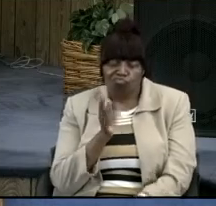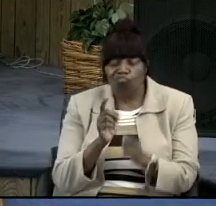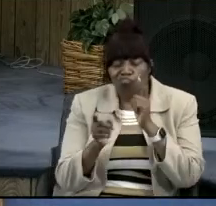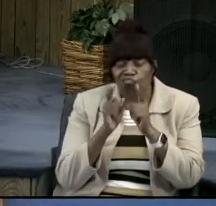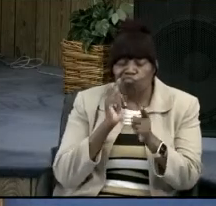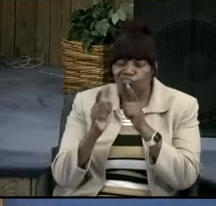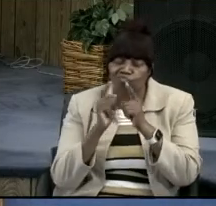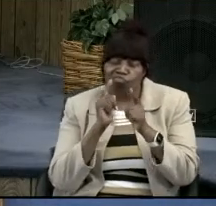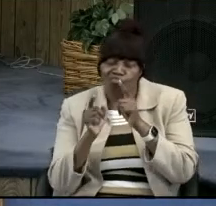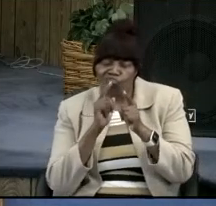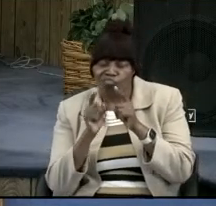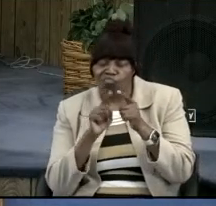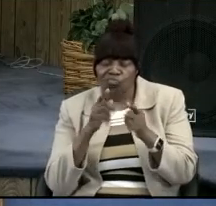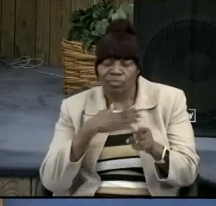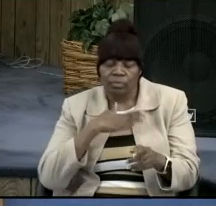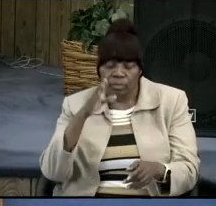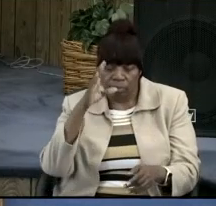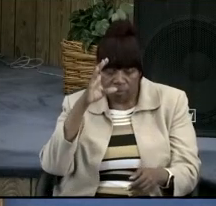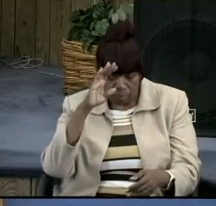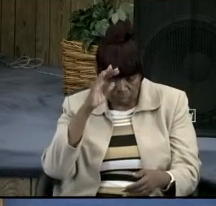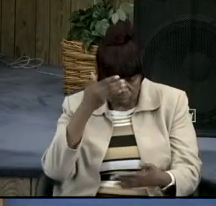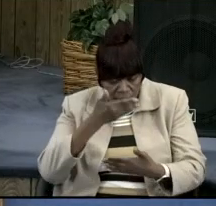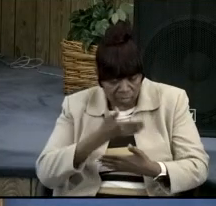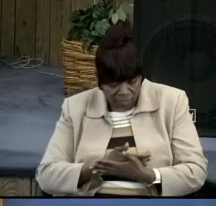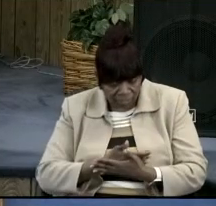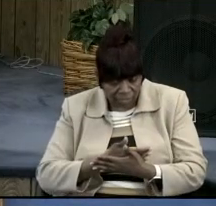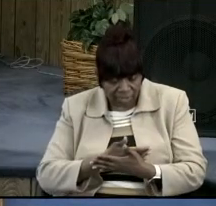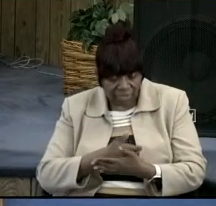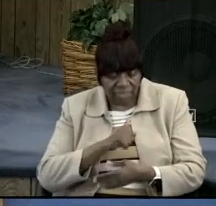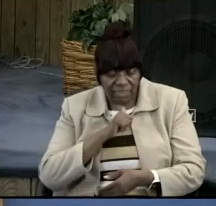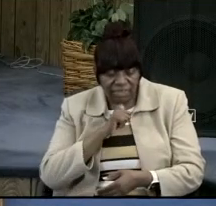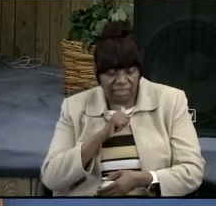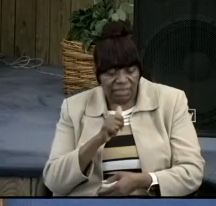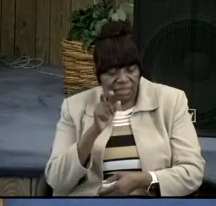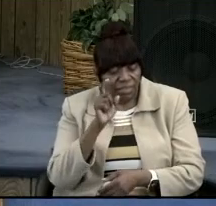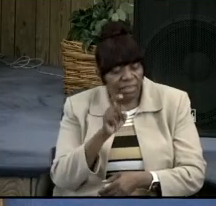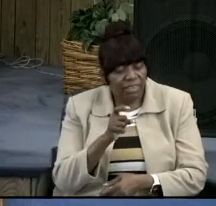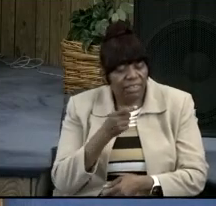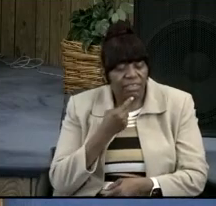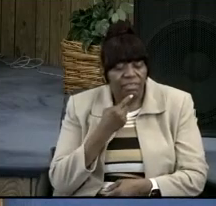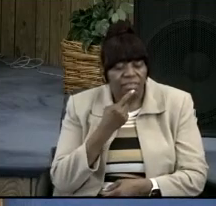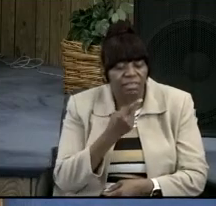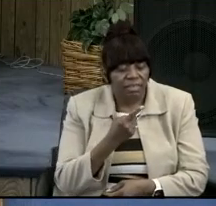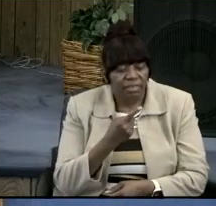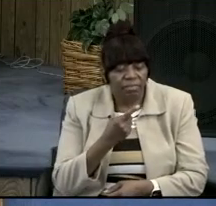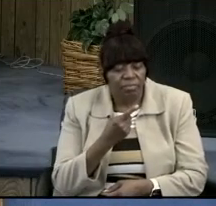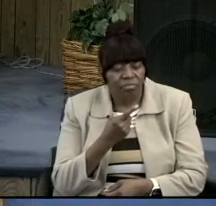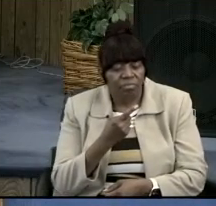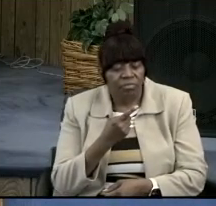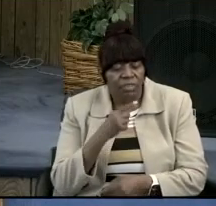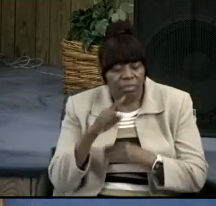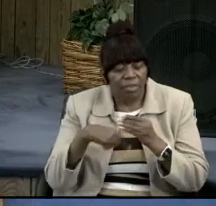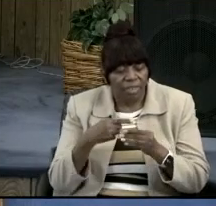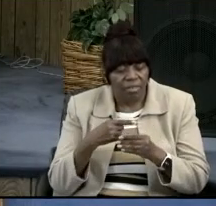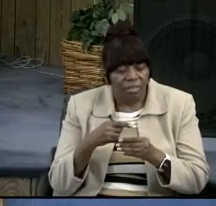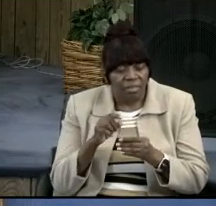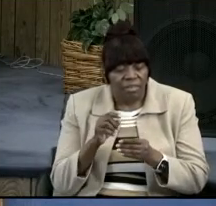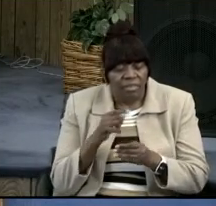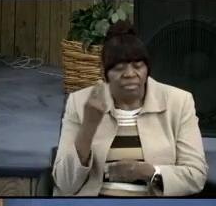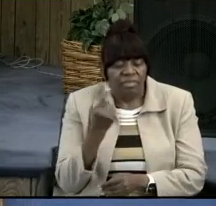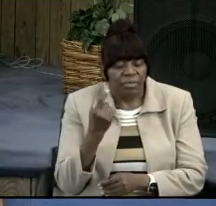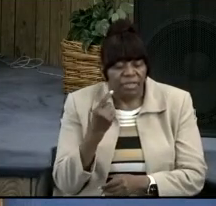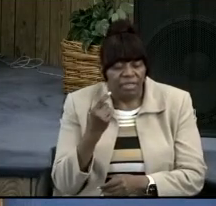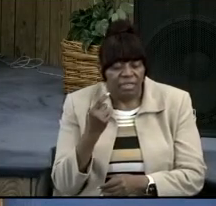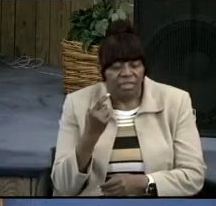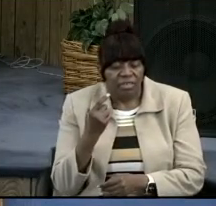him every chance that we get. I got to drop something godly in his spirit because it's